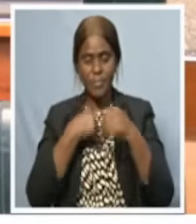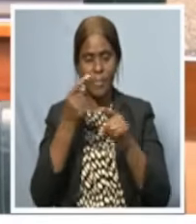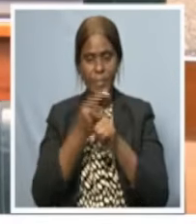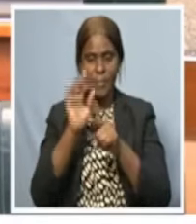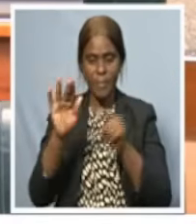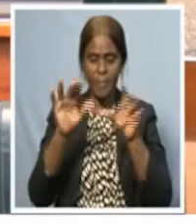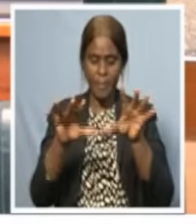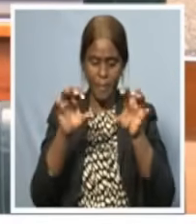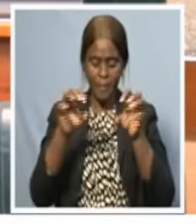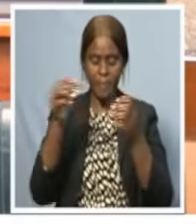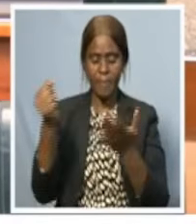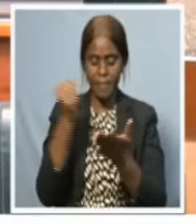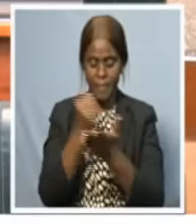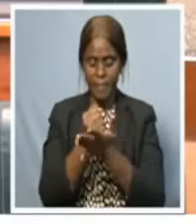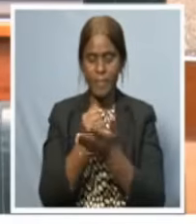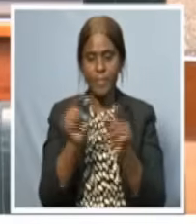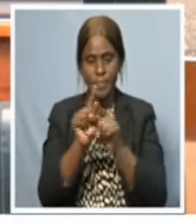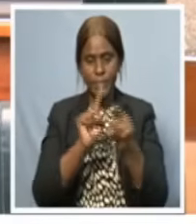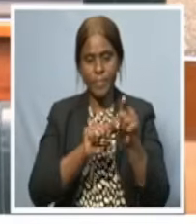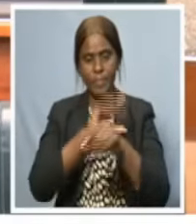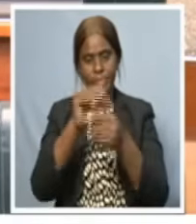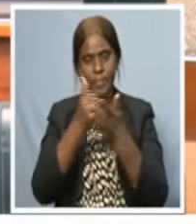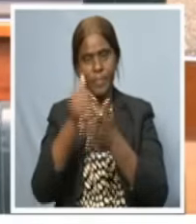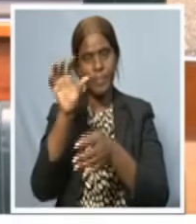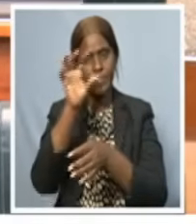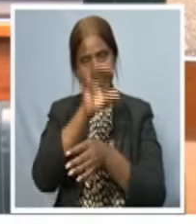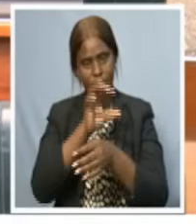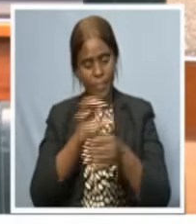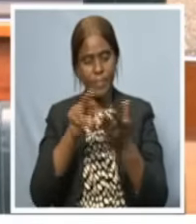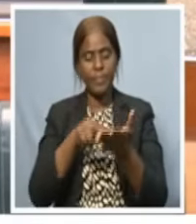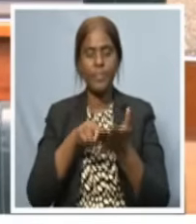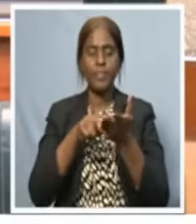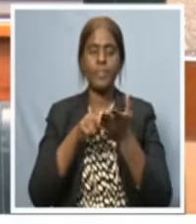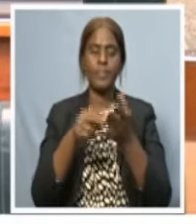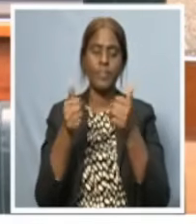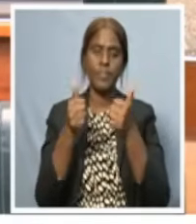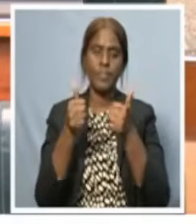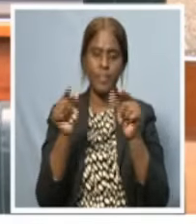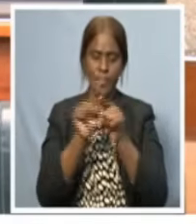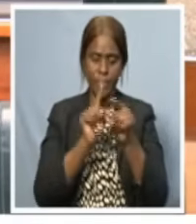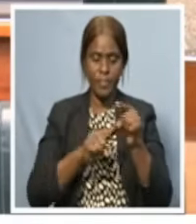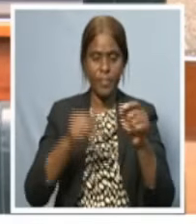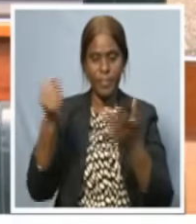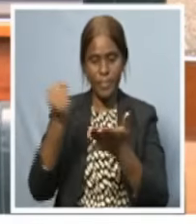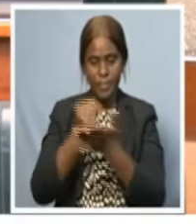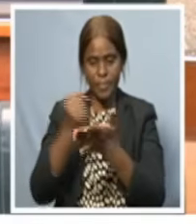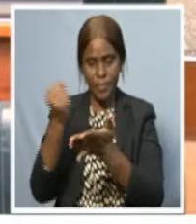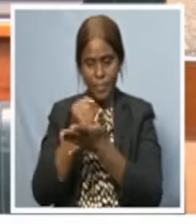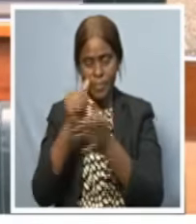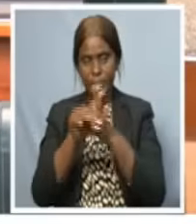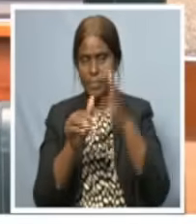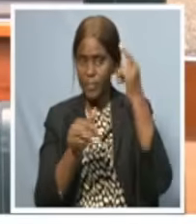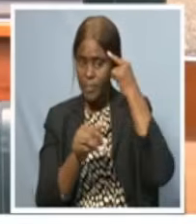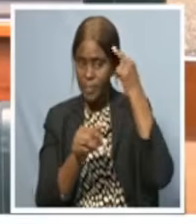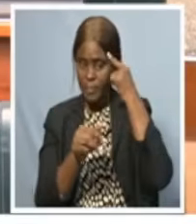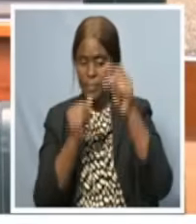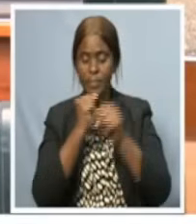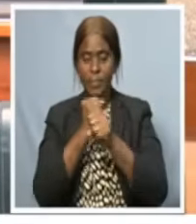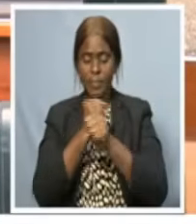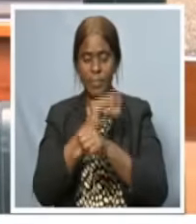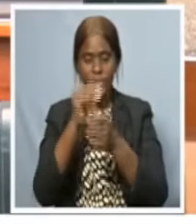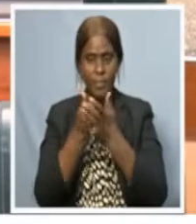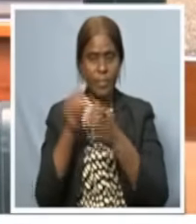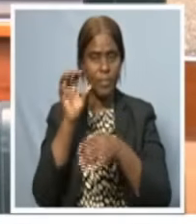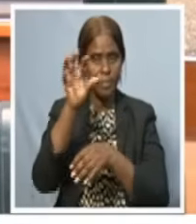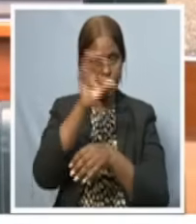his cabinet appointments, all the provinces, 10 of them represented, recruitments in the civil service, all